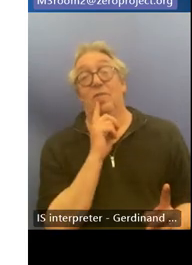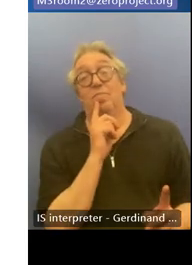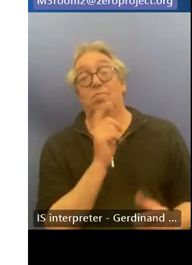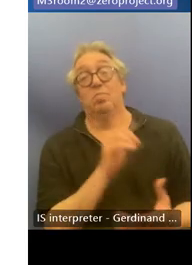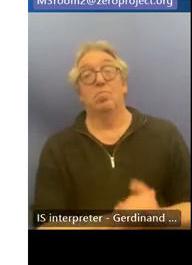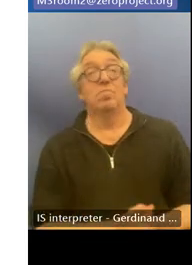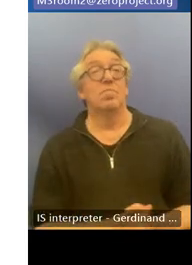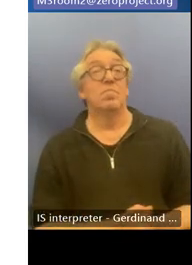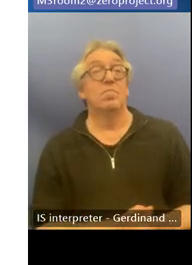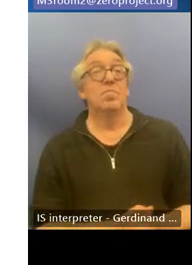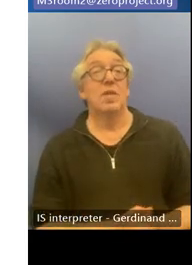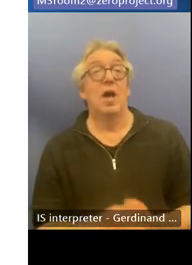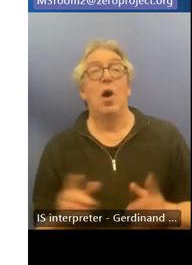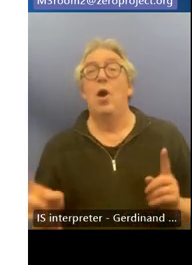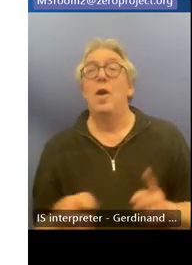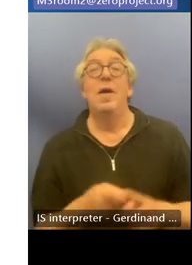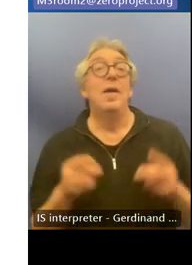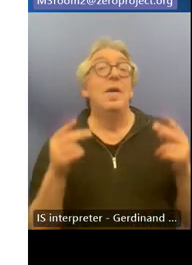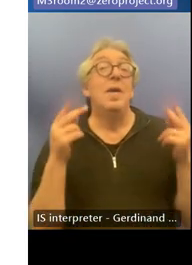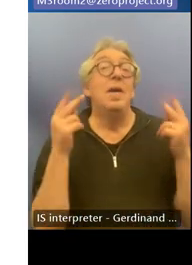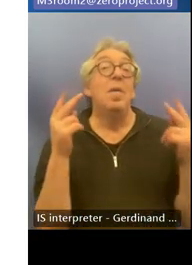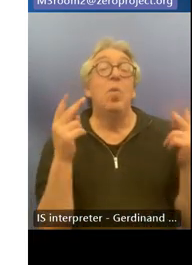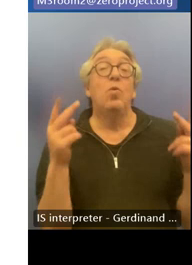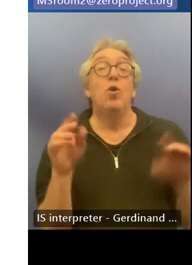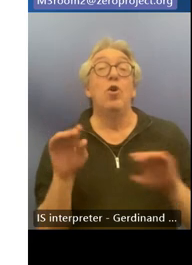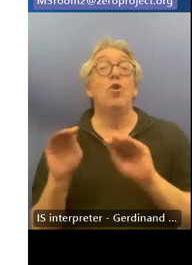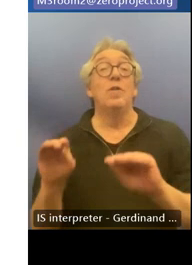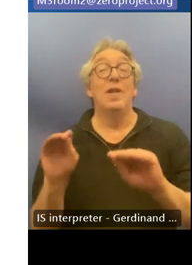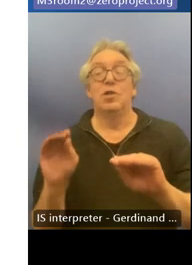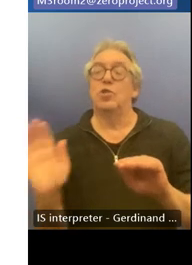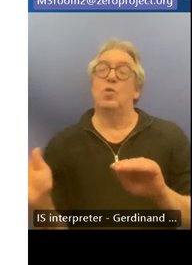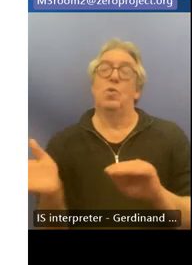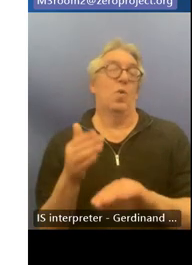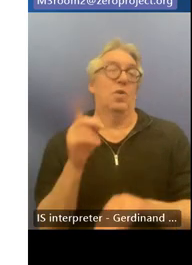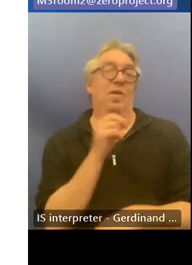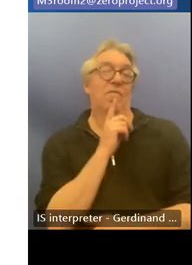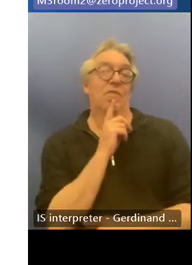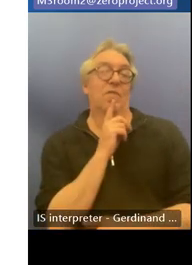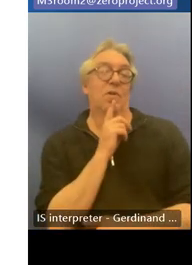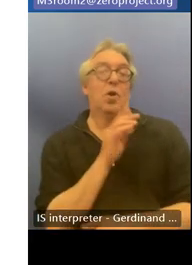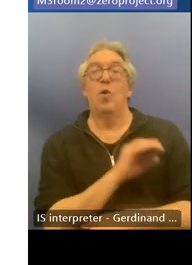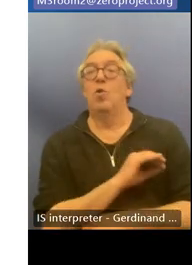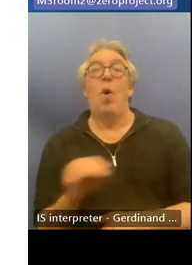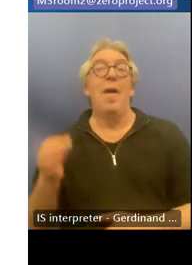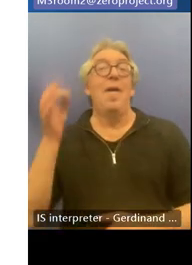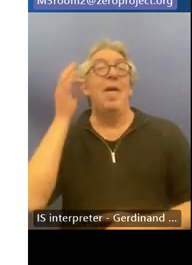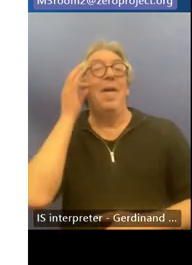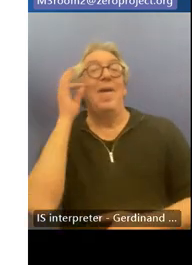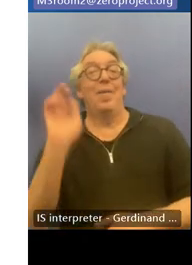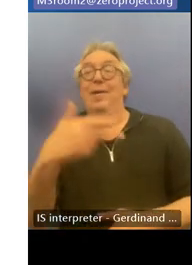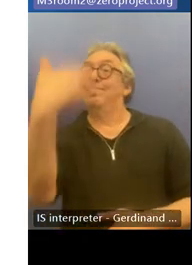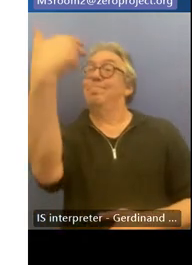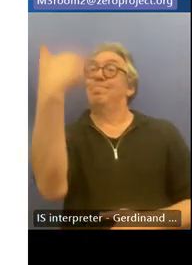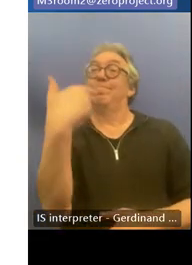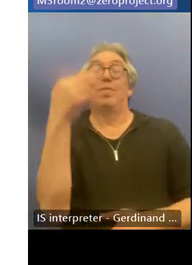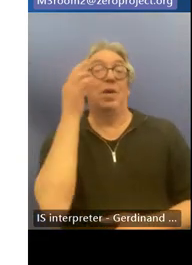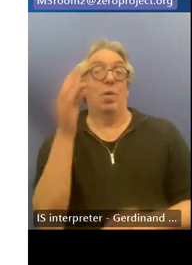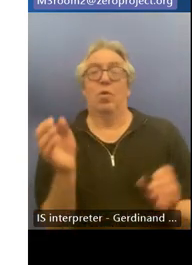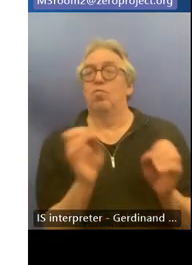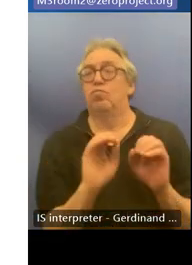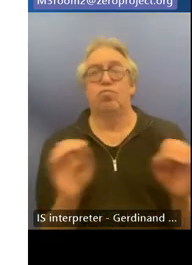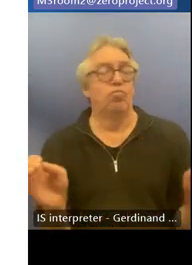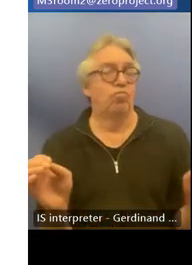most important is that all our teachers are deaf. There are no hearing people standing in front of the camera. There are some